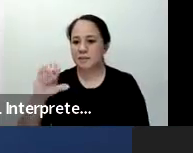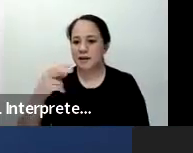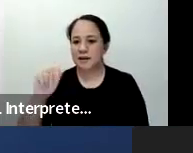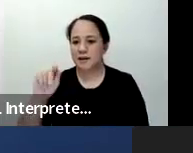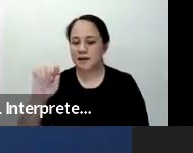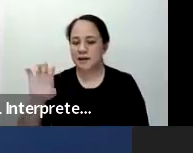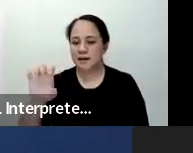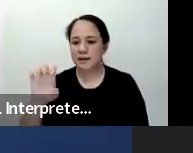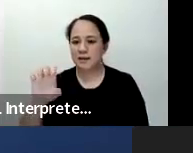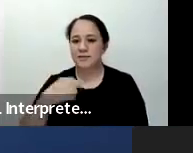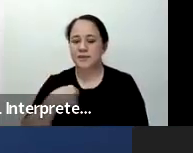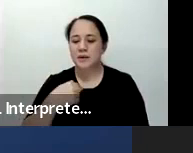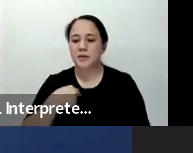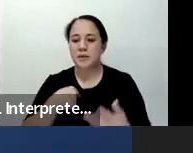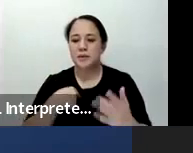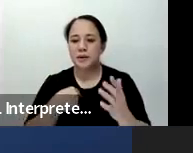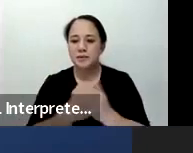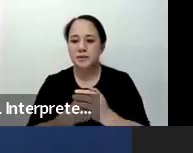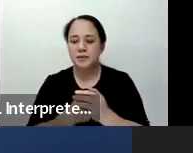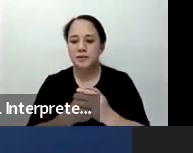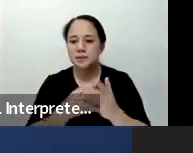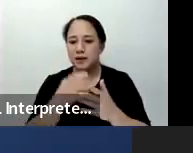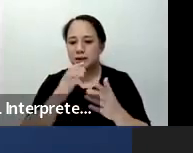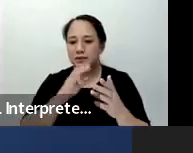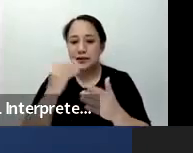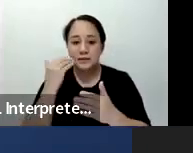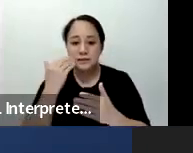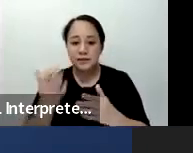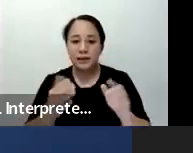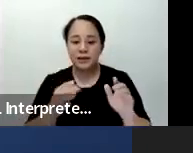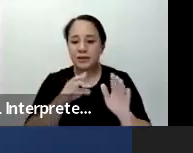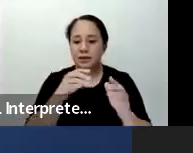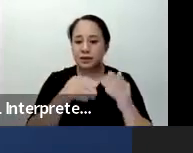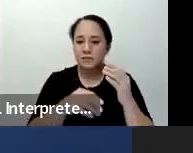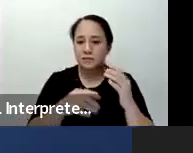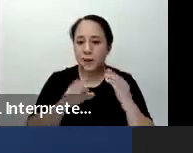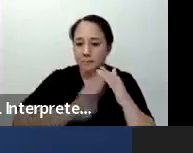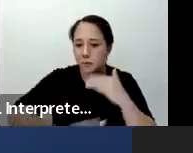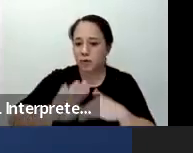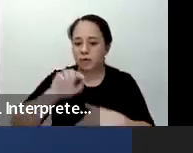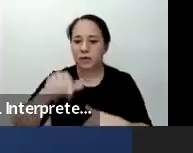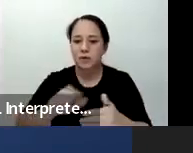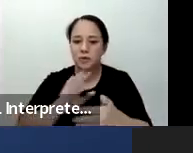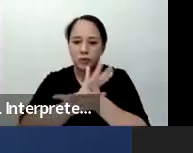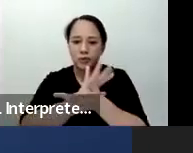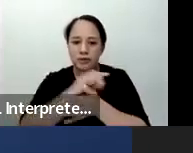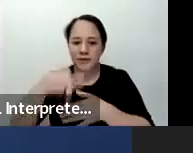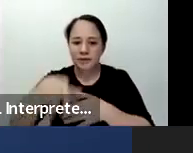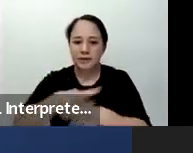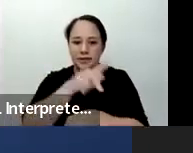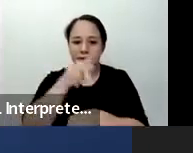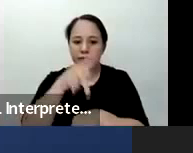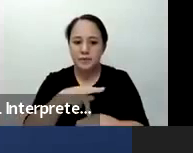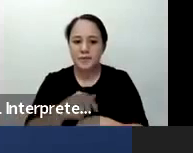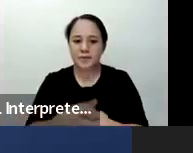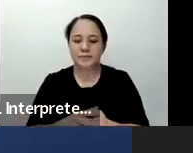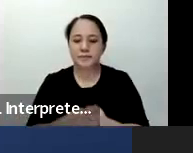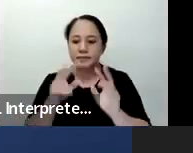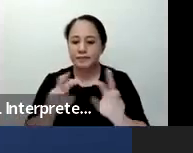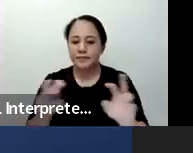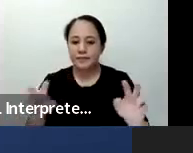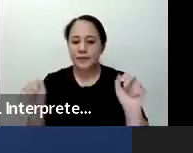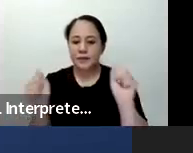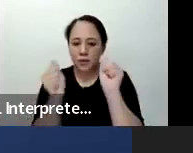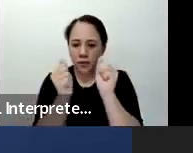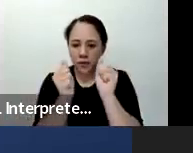our study on excess deaths and births during the COVID-19 pandemic in the Philippines. So this study was done with my